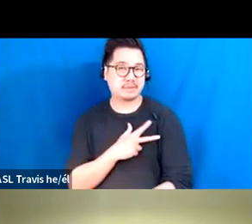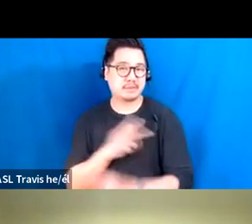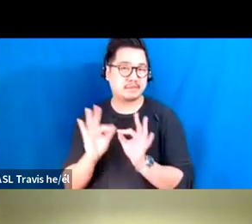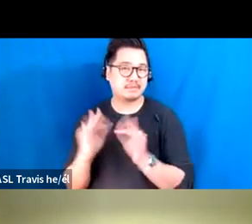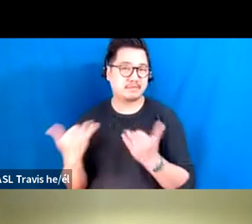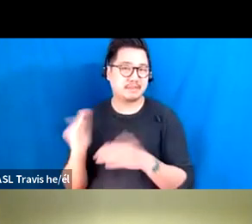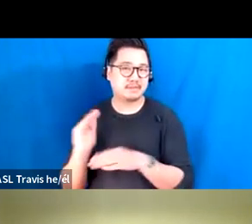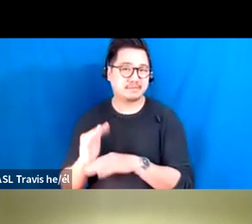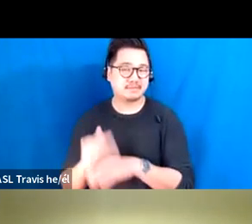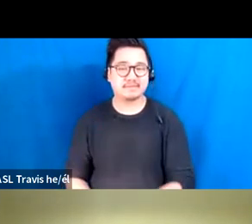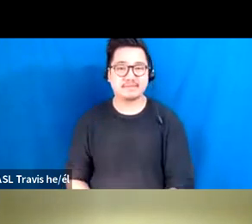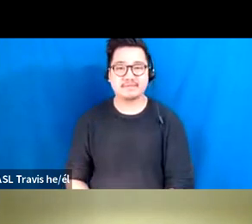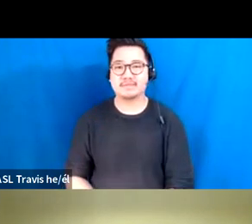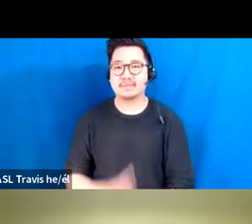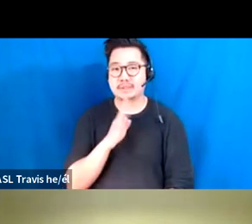tonight